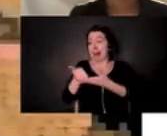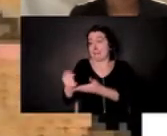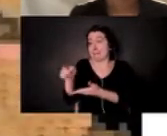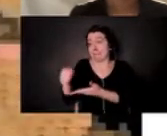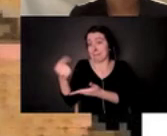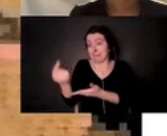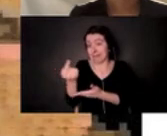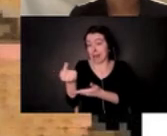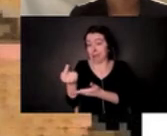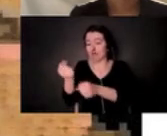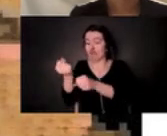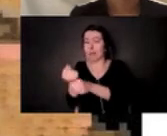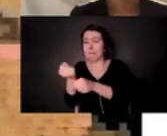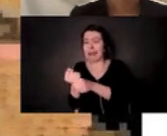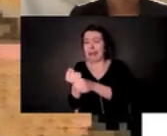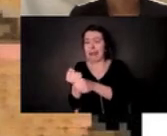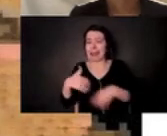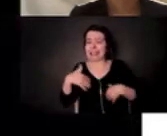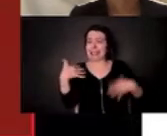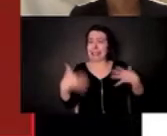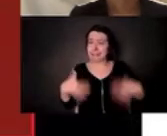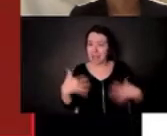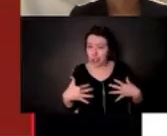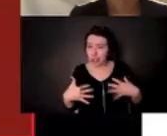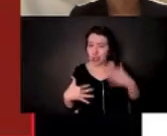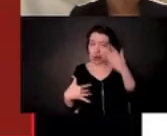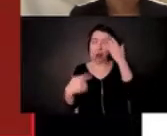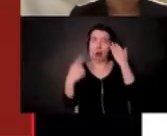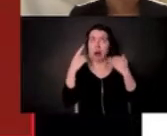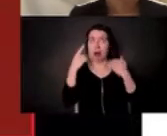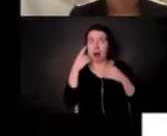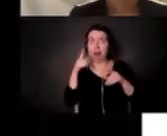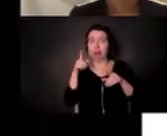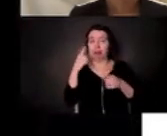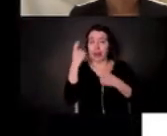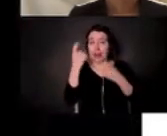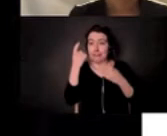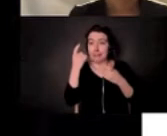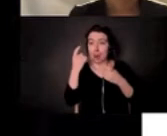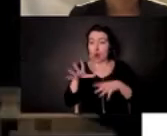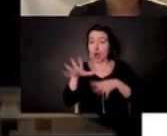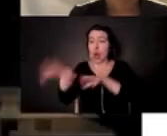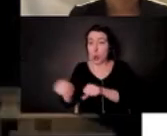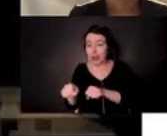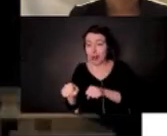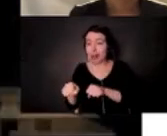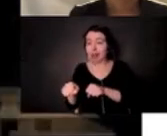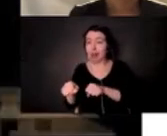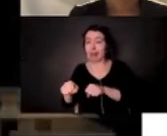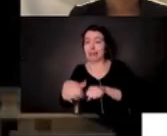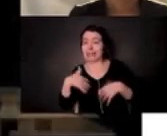speak about repair, I think about like colonial damage and colonial wounds in relation to Kader